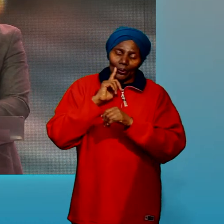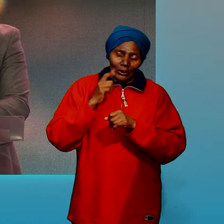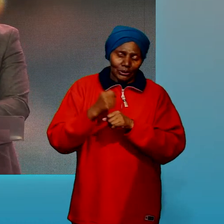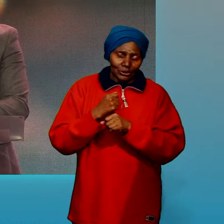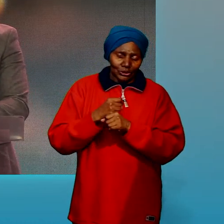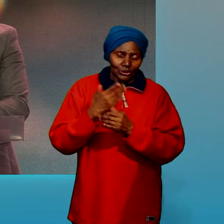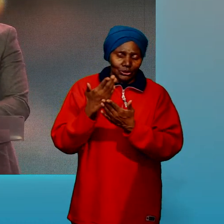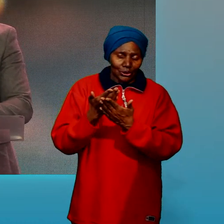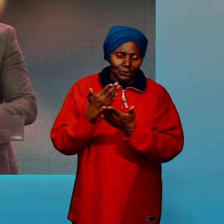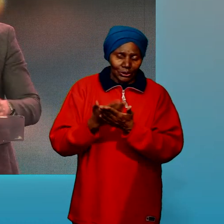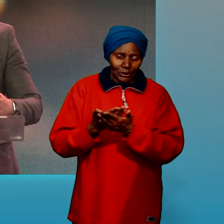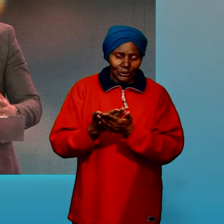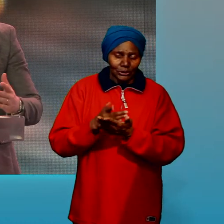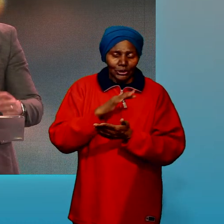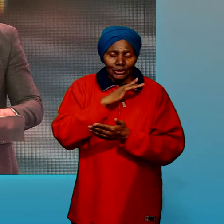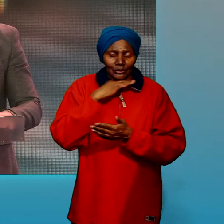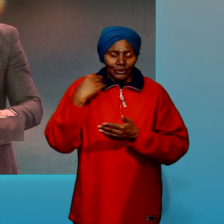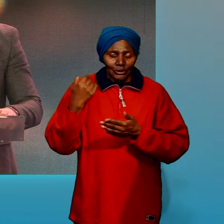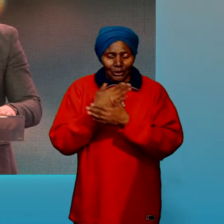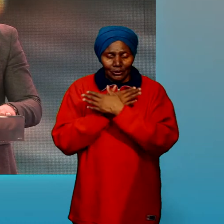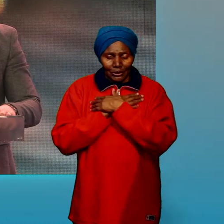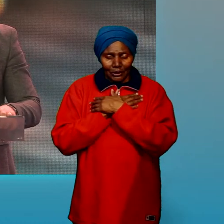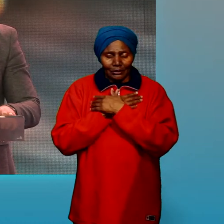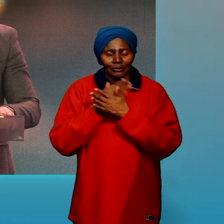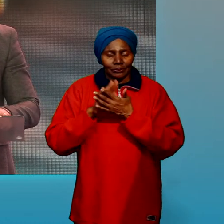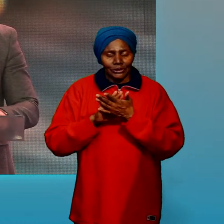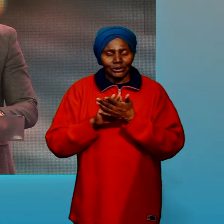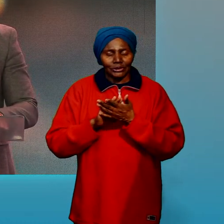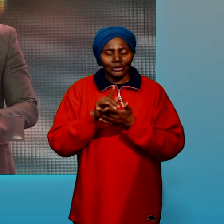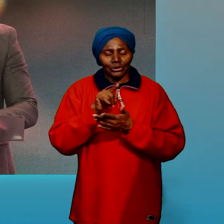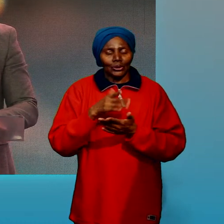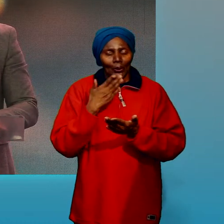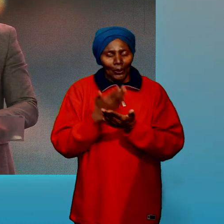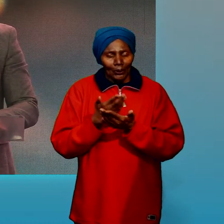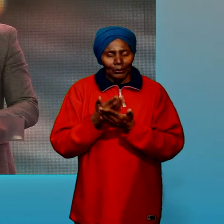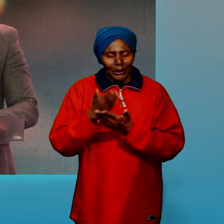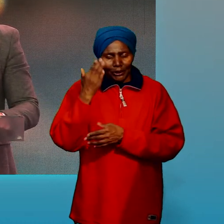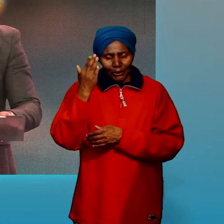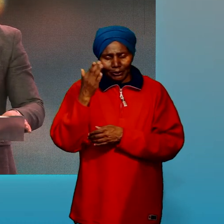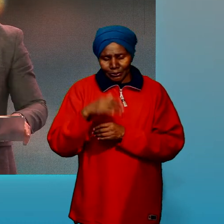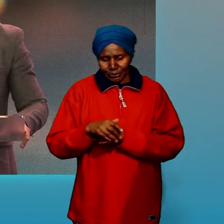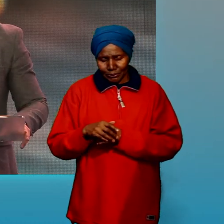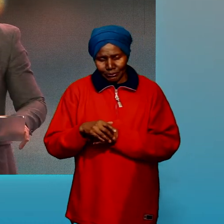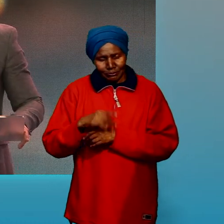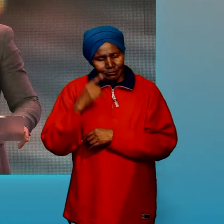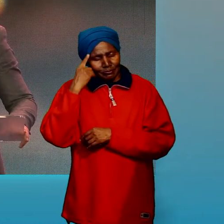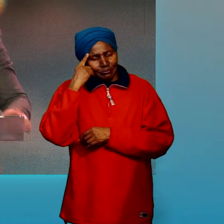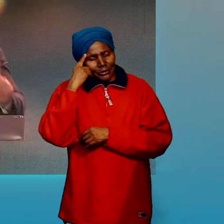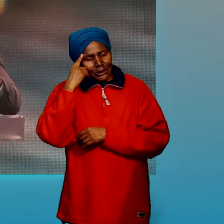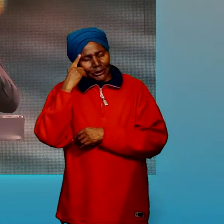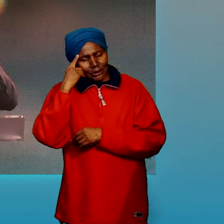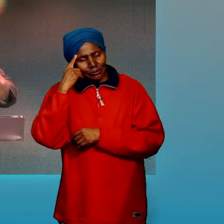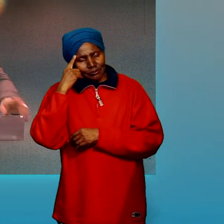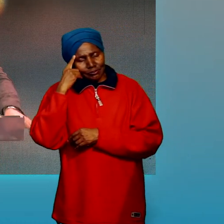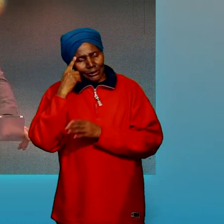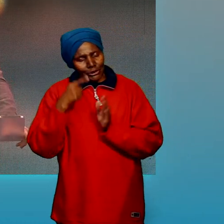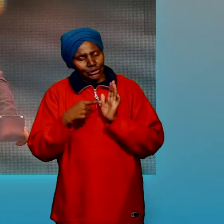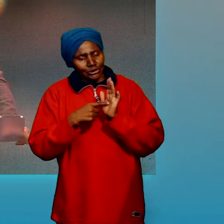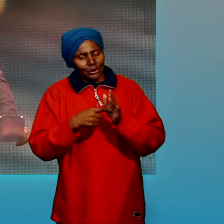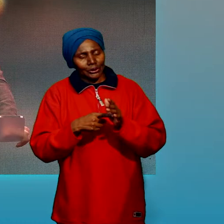fruit of love is that you ensure you keep his commandments, reflecting Christ, who, by the